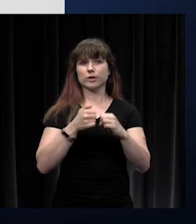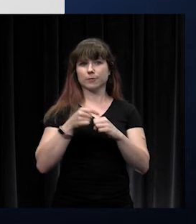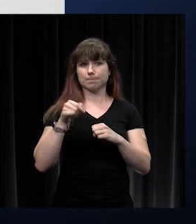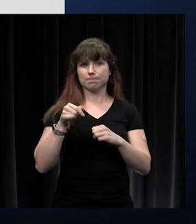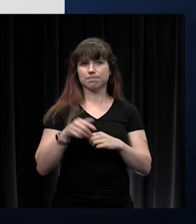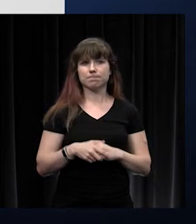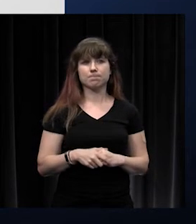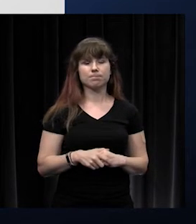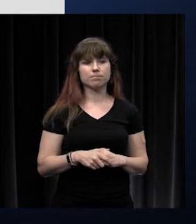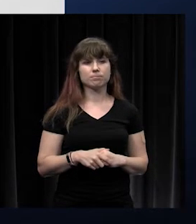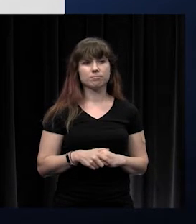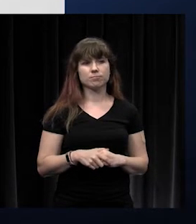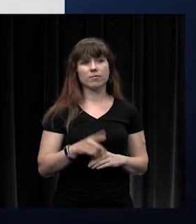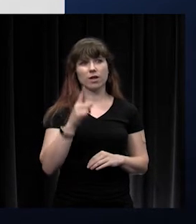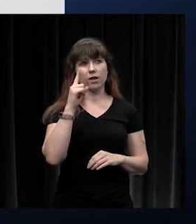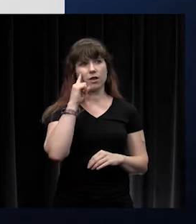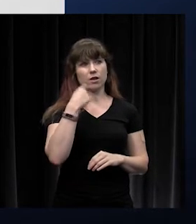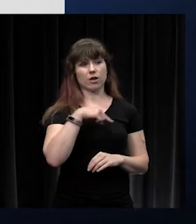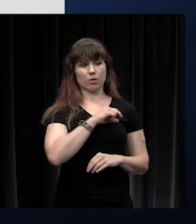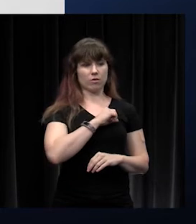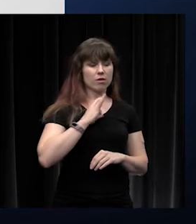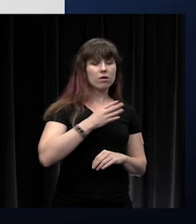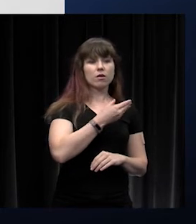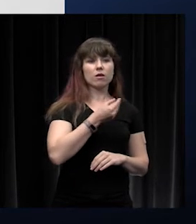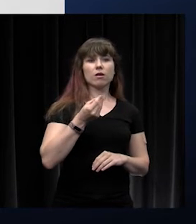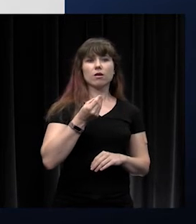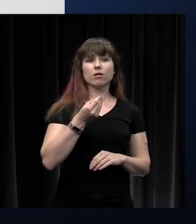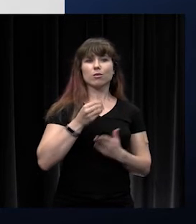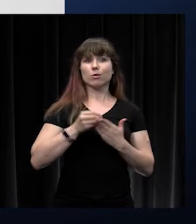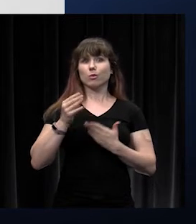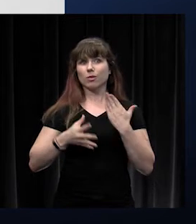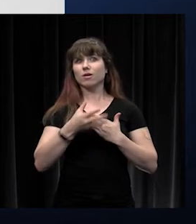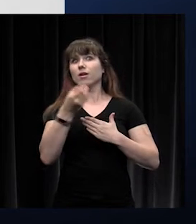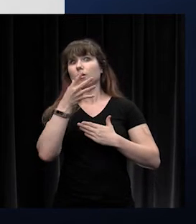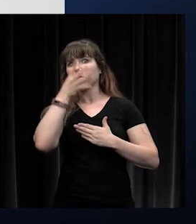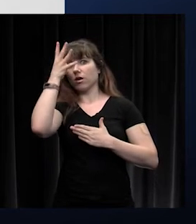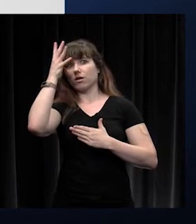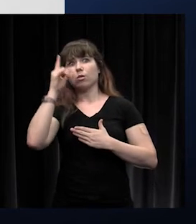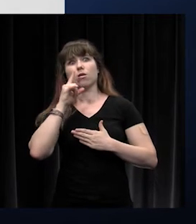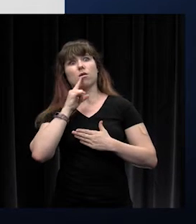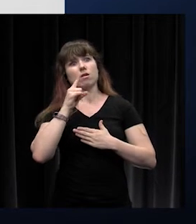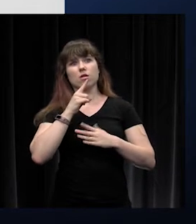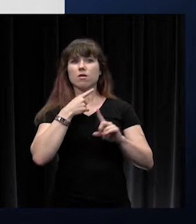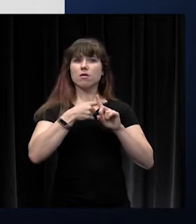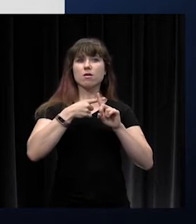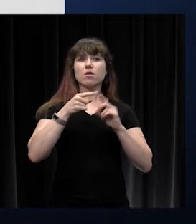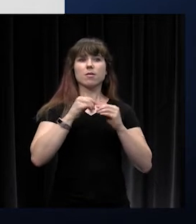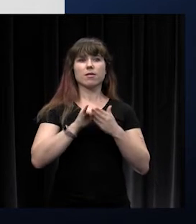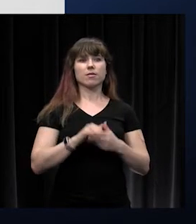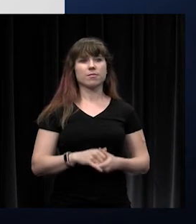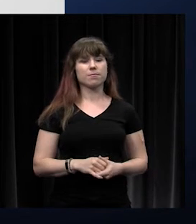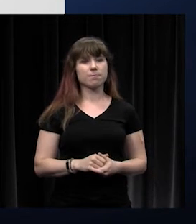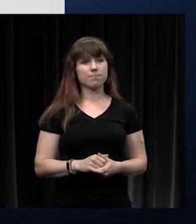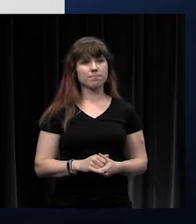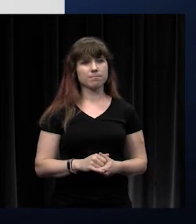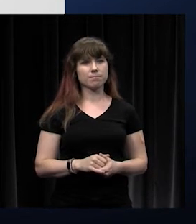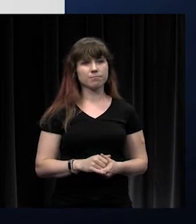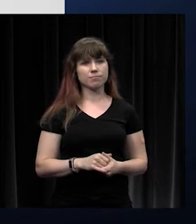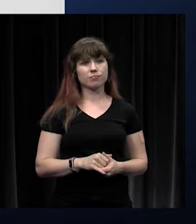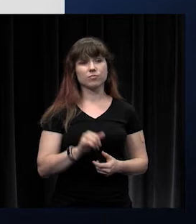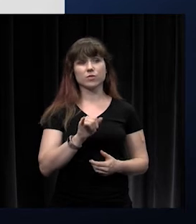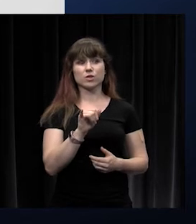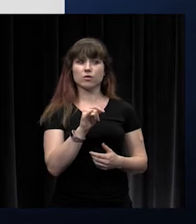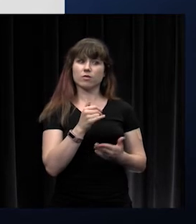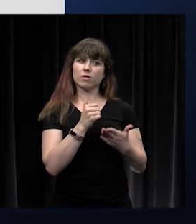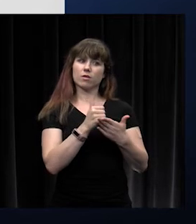our faculty, as well as our students and our parents, will be very positive about that, as well as some very